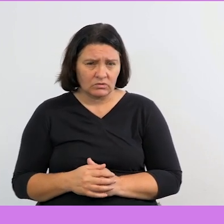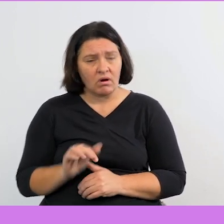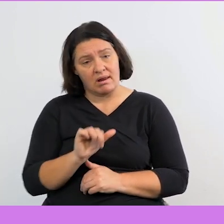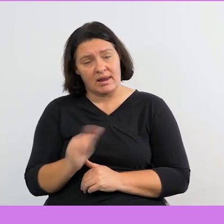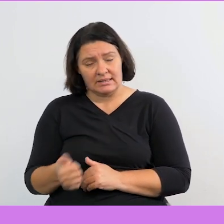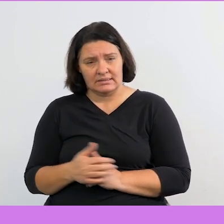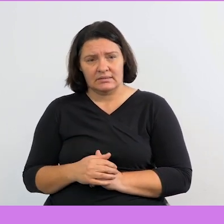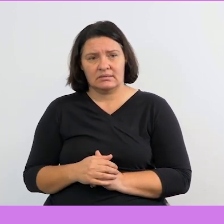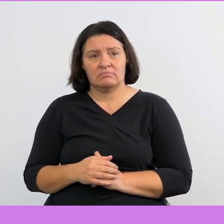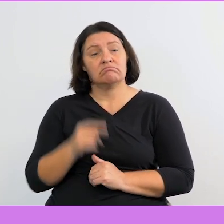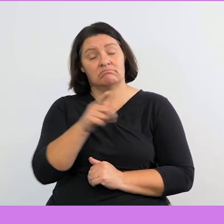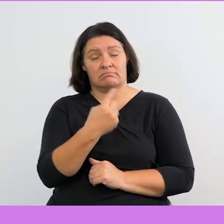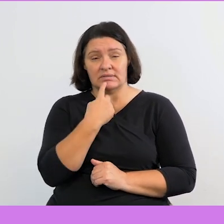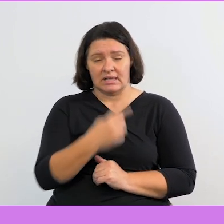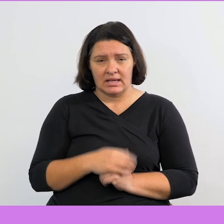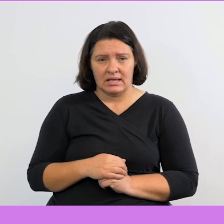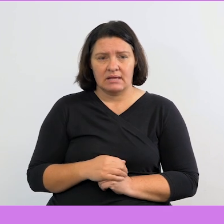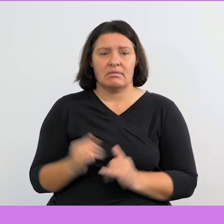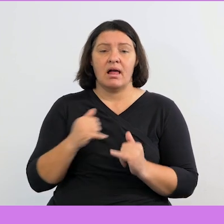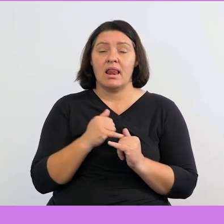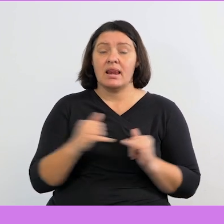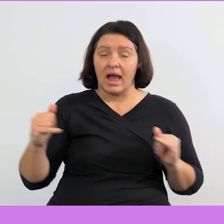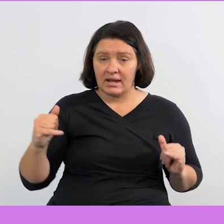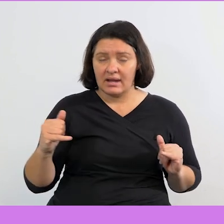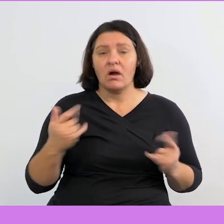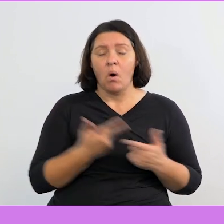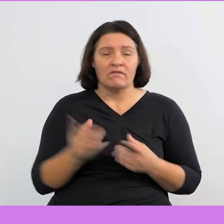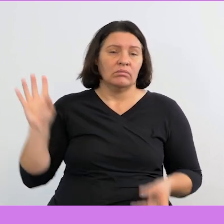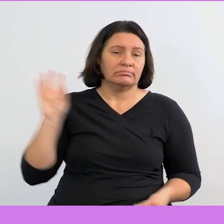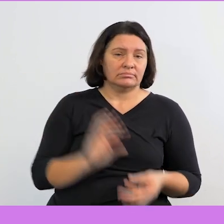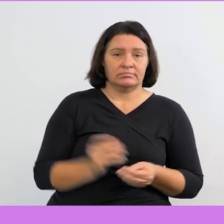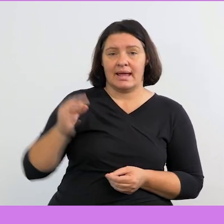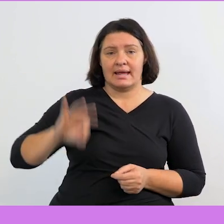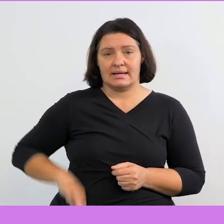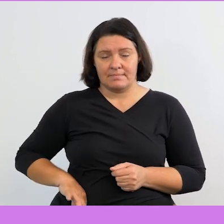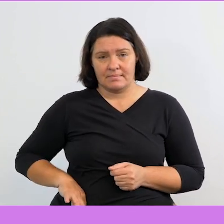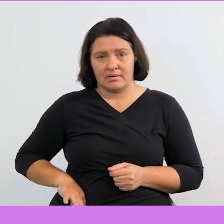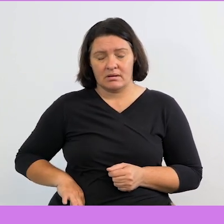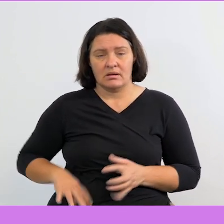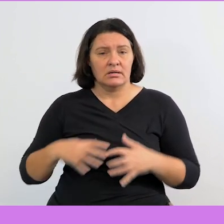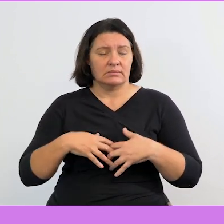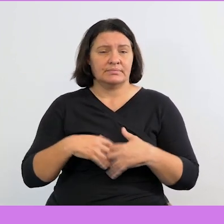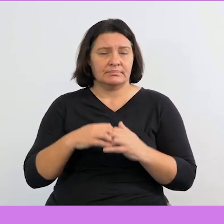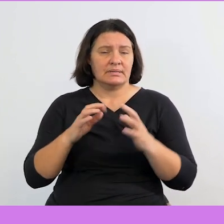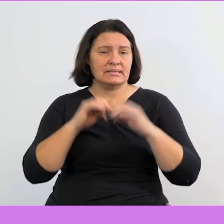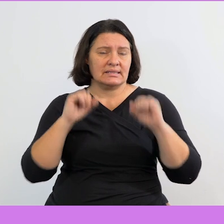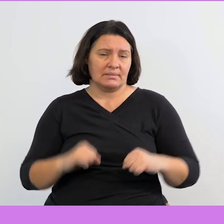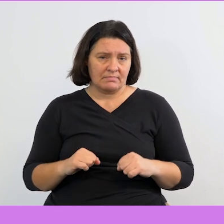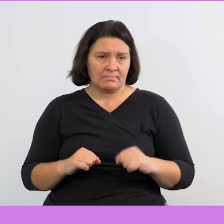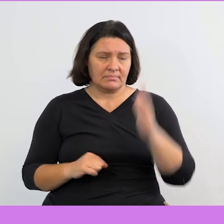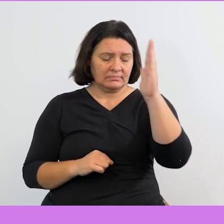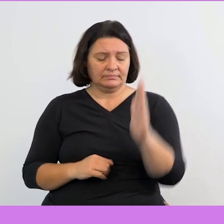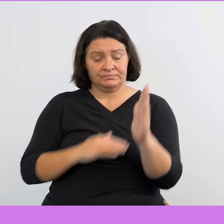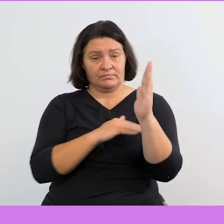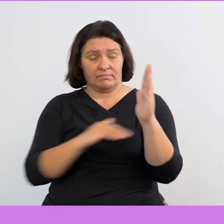to the next slide. Here I'm saying a line graph of the total income has been drawn on the system of